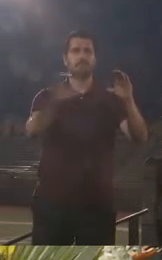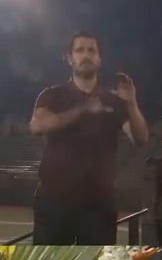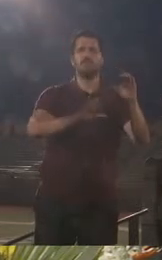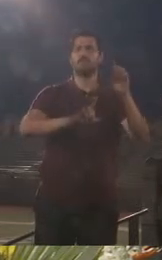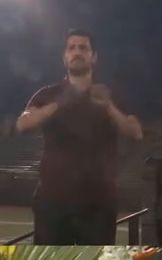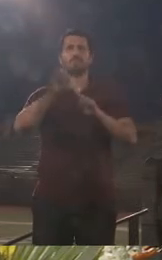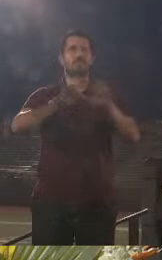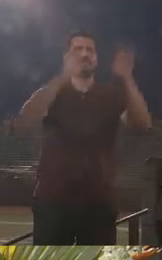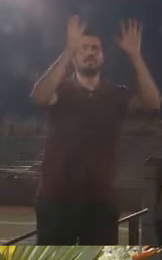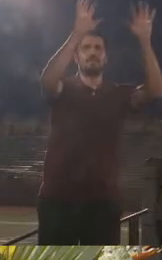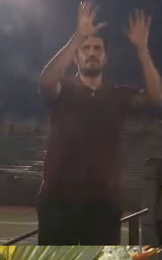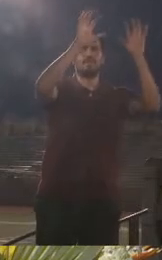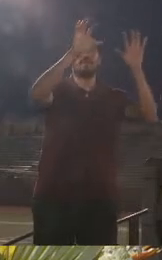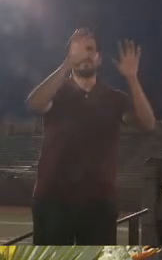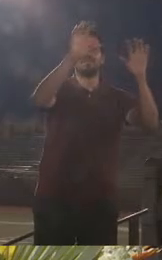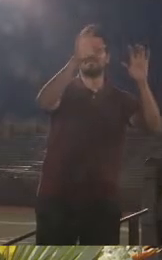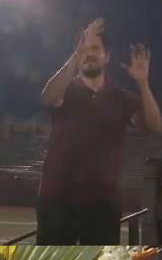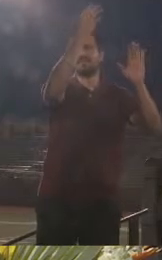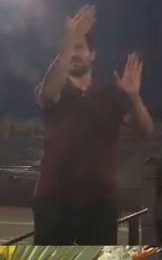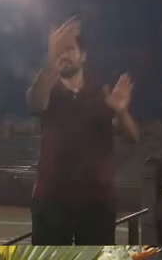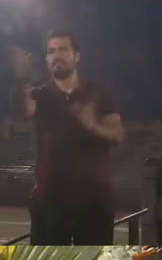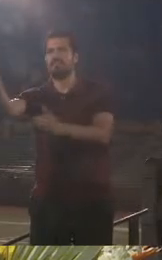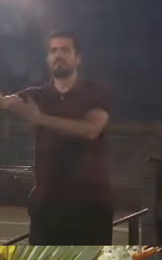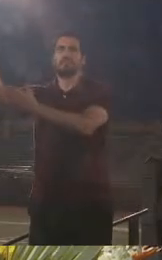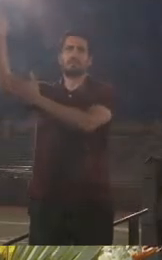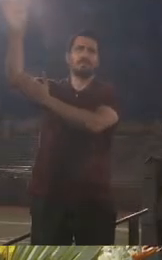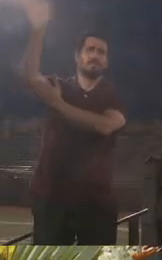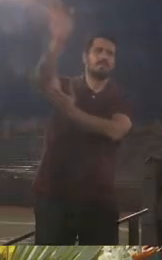star-spangled banner yet